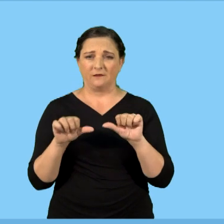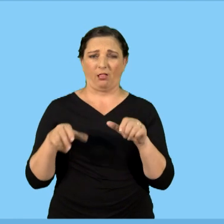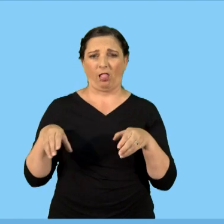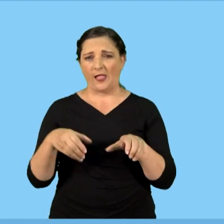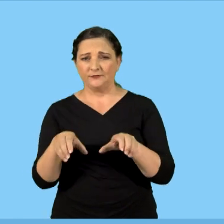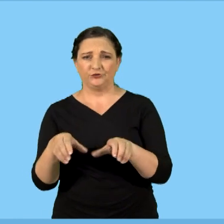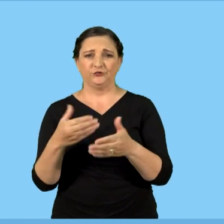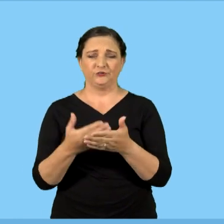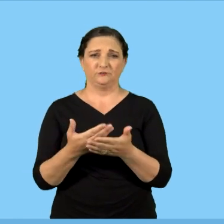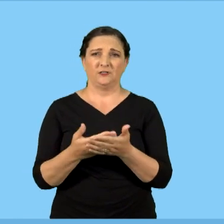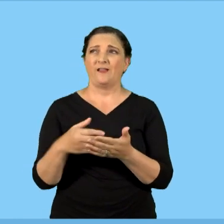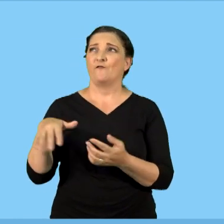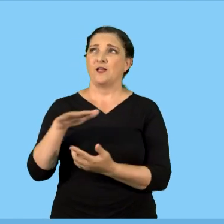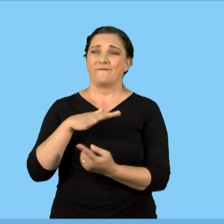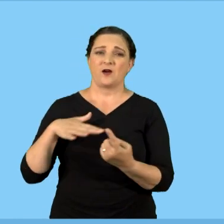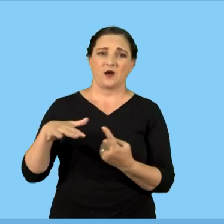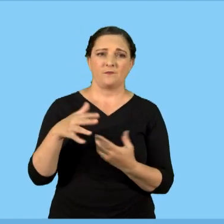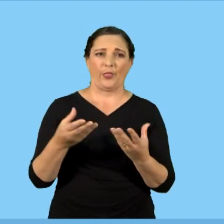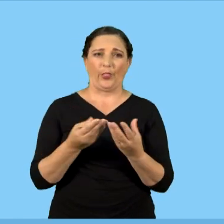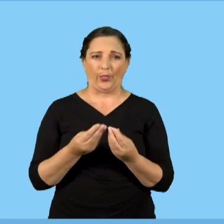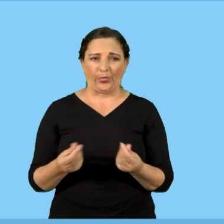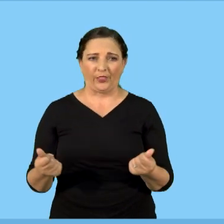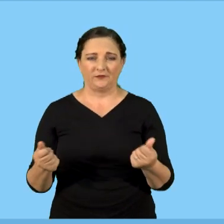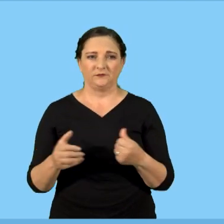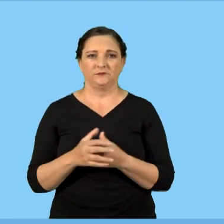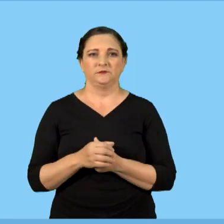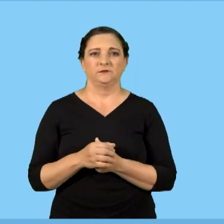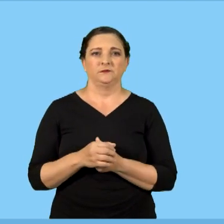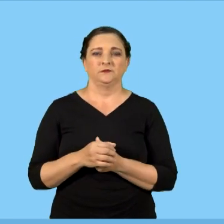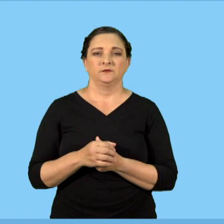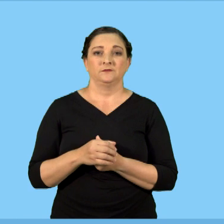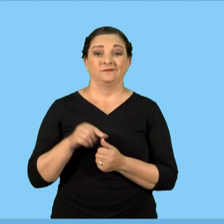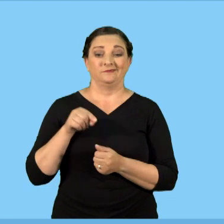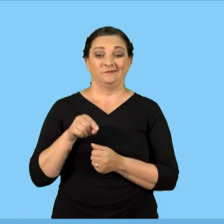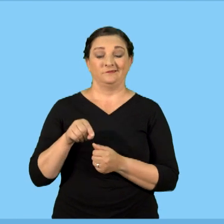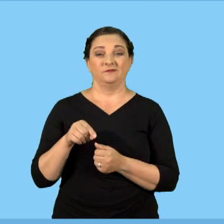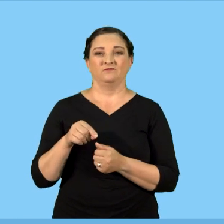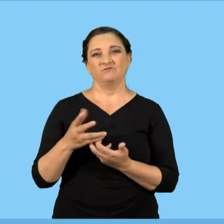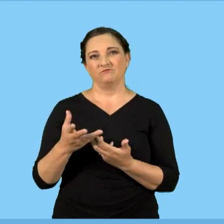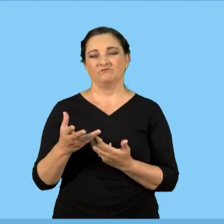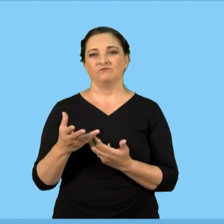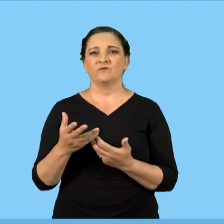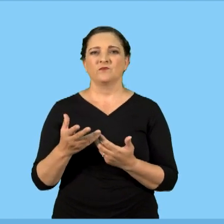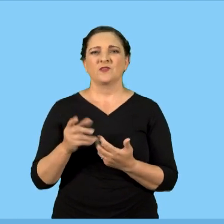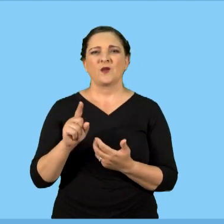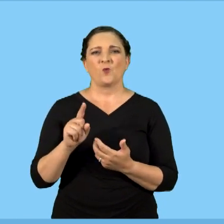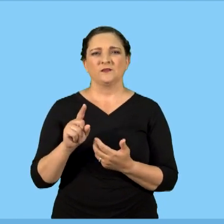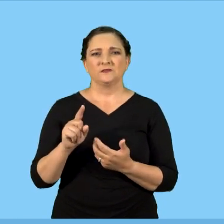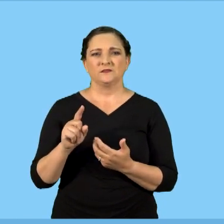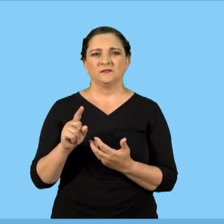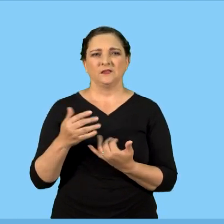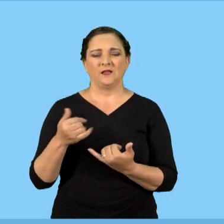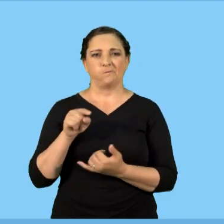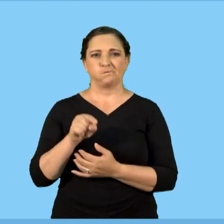by chemical reaction with the environment. So those metals, that destruction rather, the gradual destruction